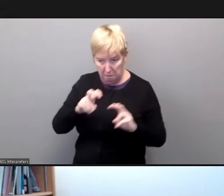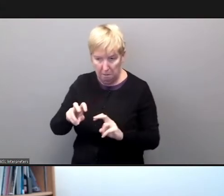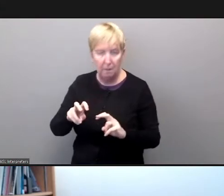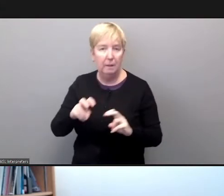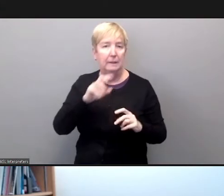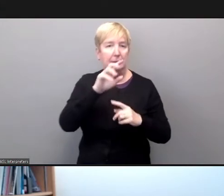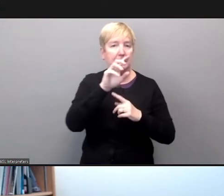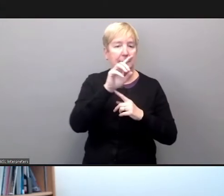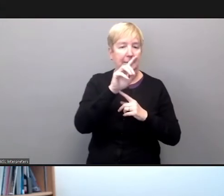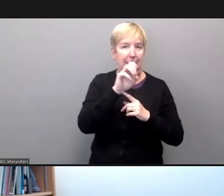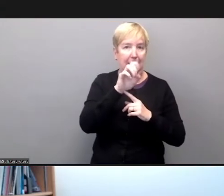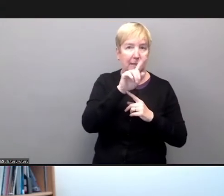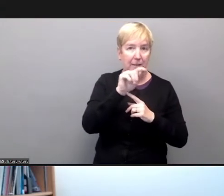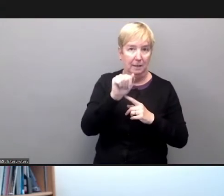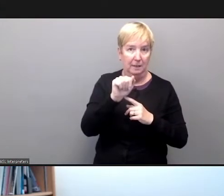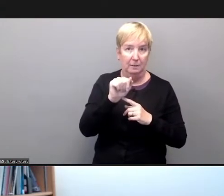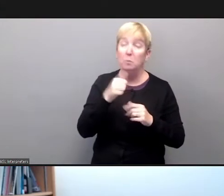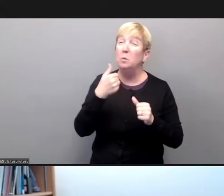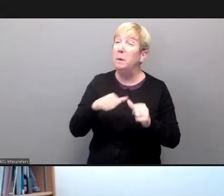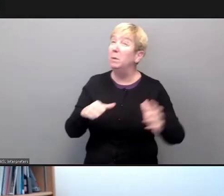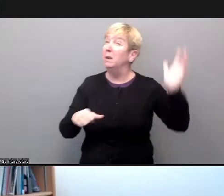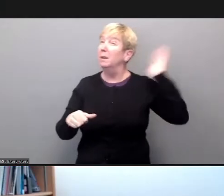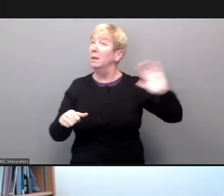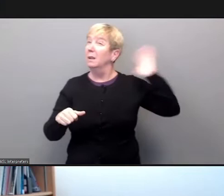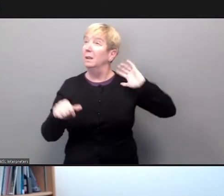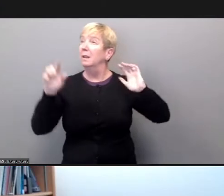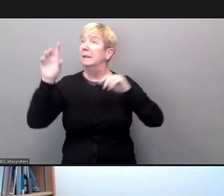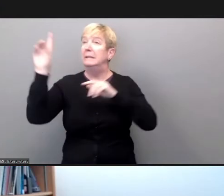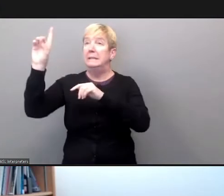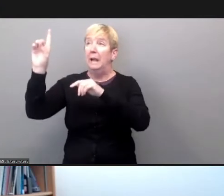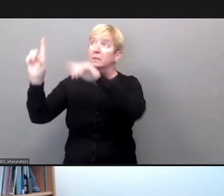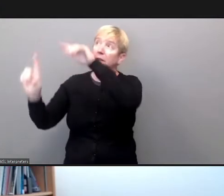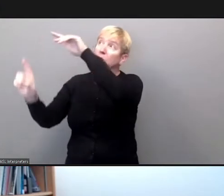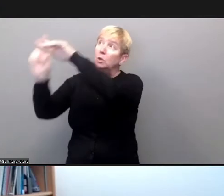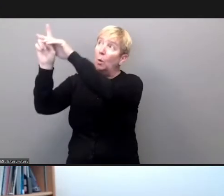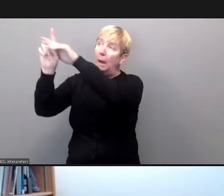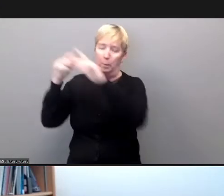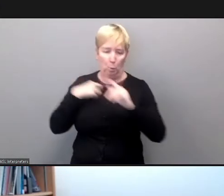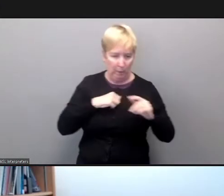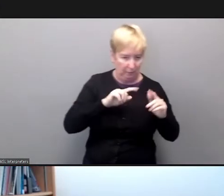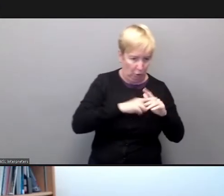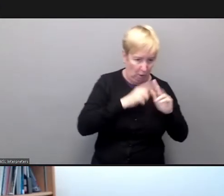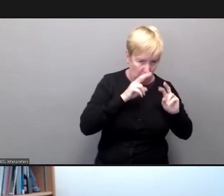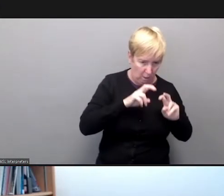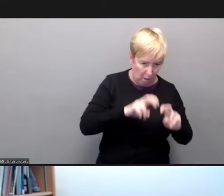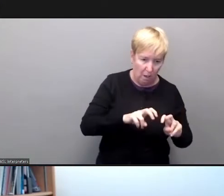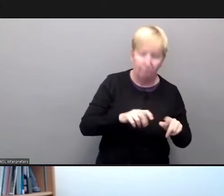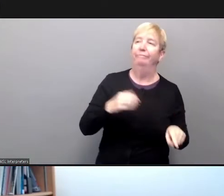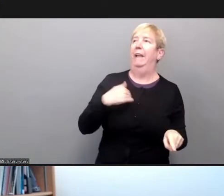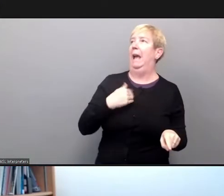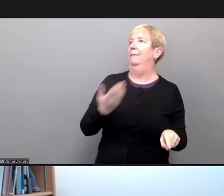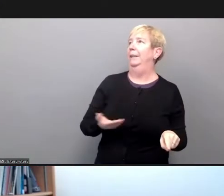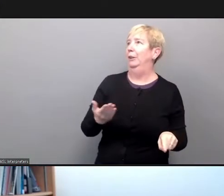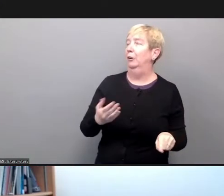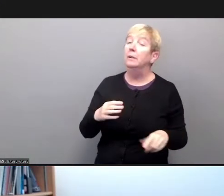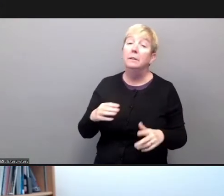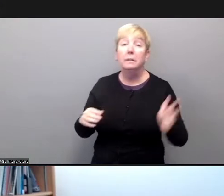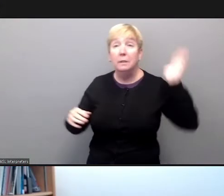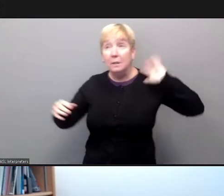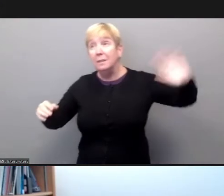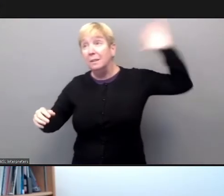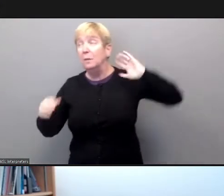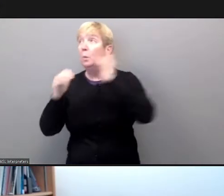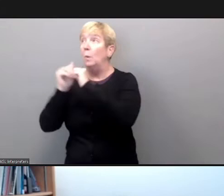Mexico really, really early in that part of the pandemic. Alpha, same thing. So and